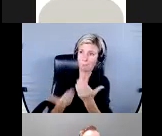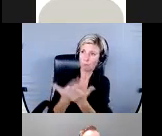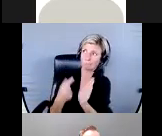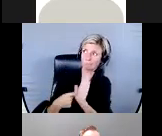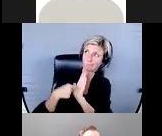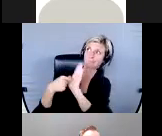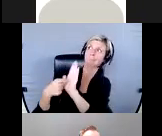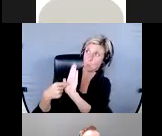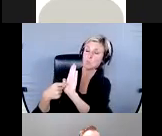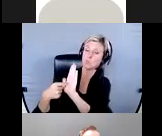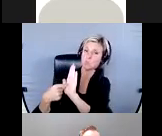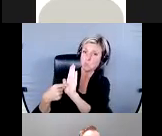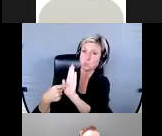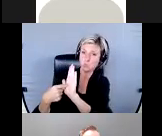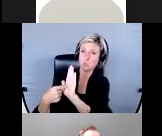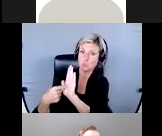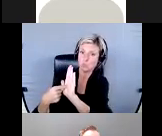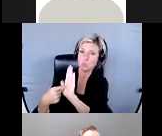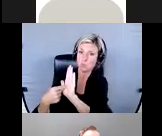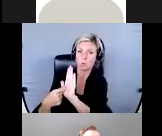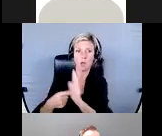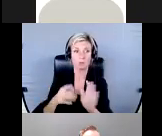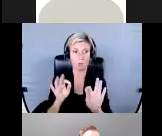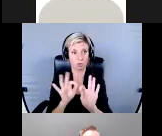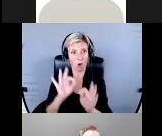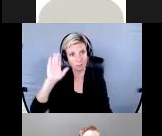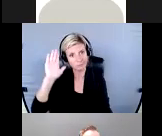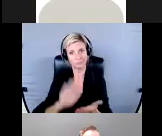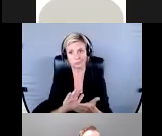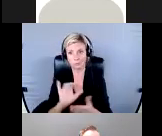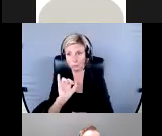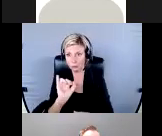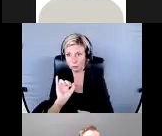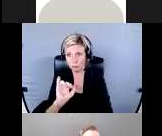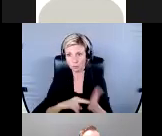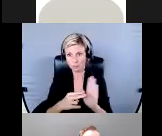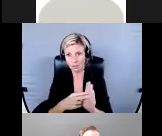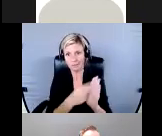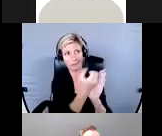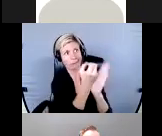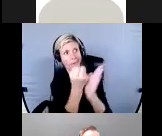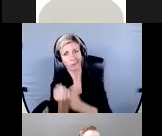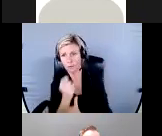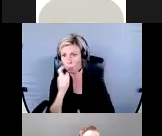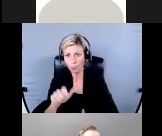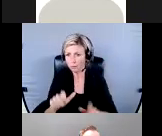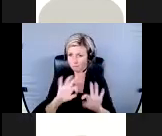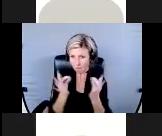conflict, to decrease cost, really, decrease stress on other resources when the family can band together.